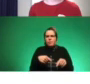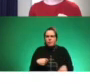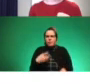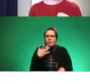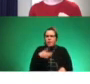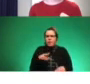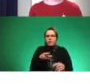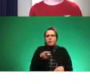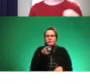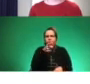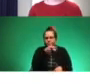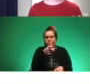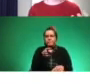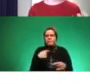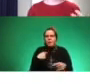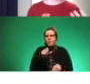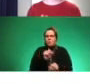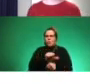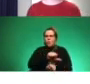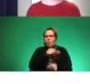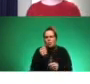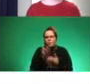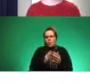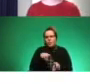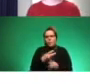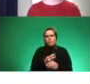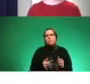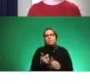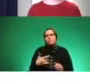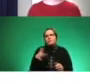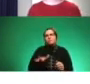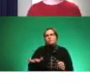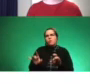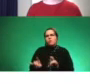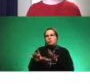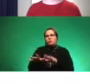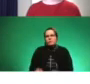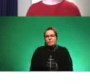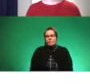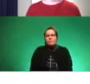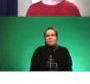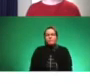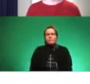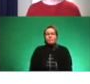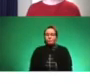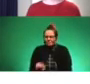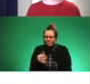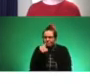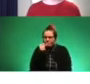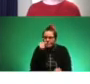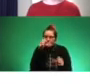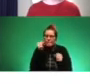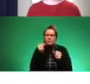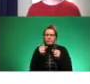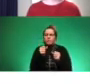my research to work in other parts of the world, mostly around Australia. And it's a really amazing way to